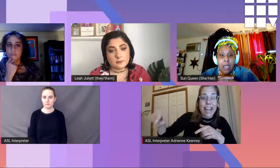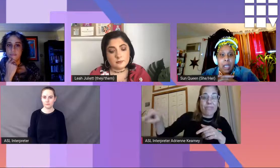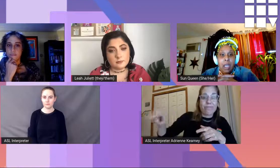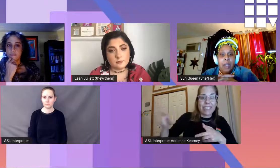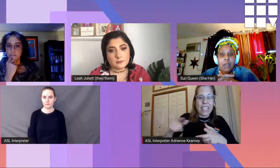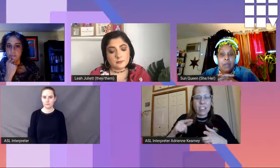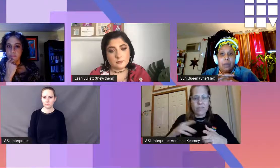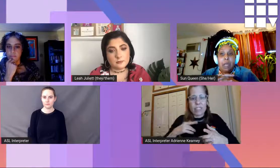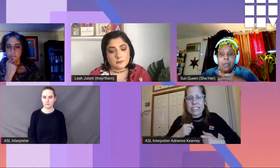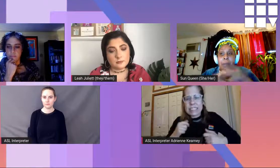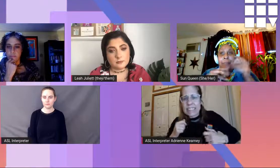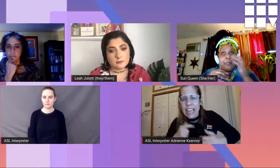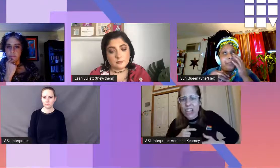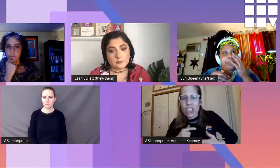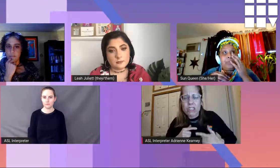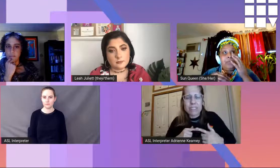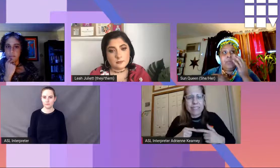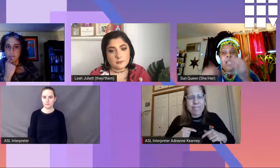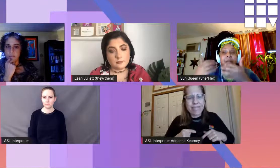do that.